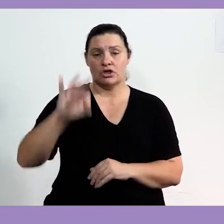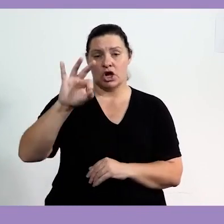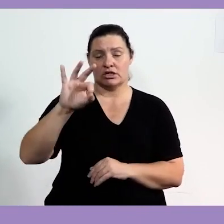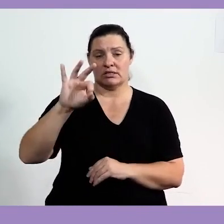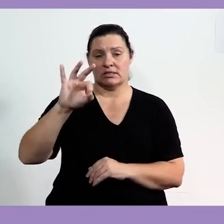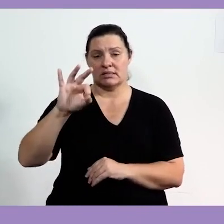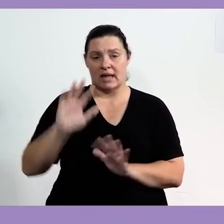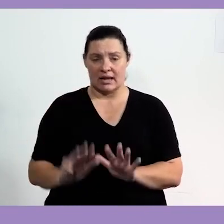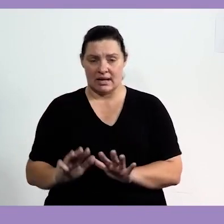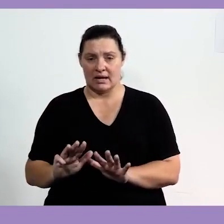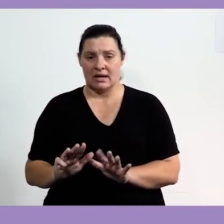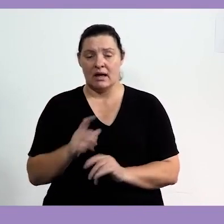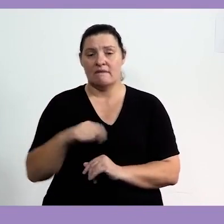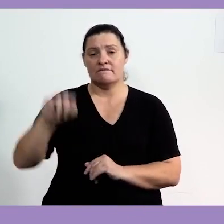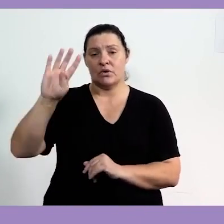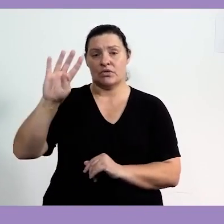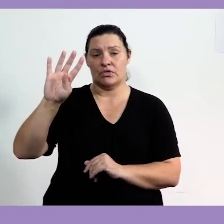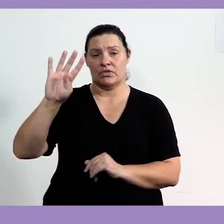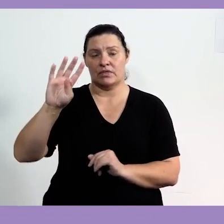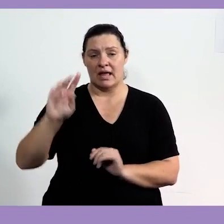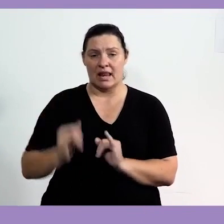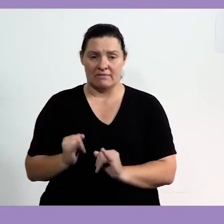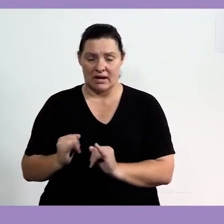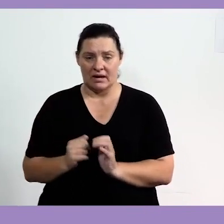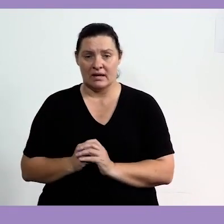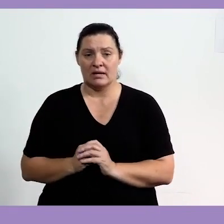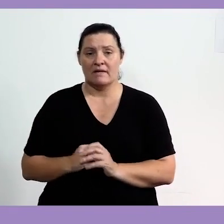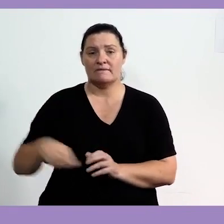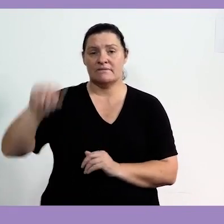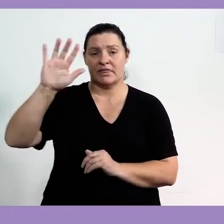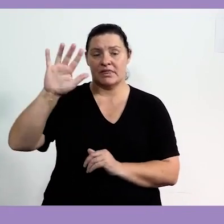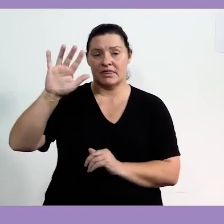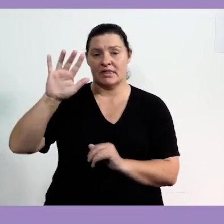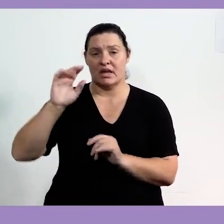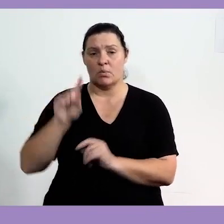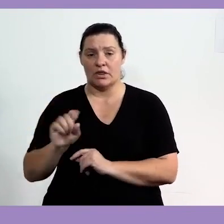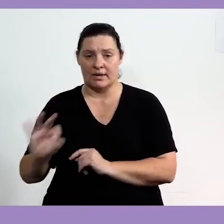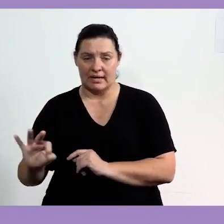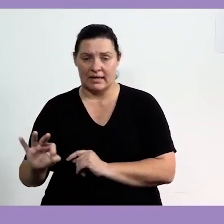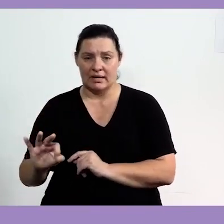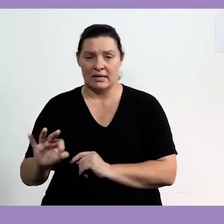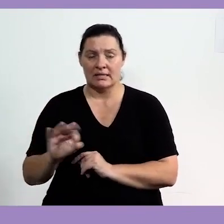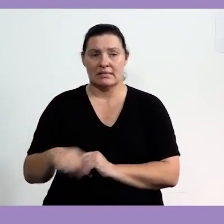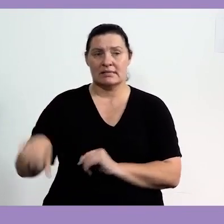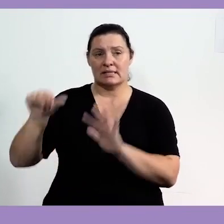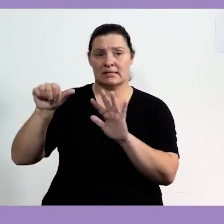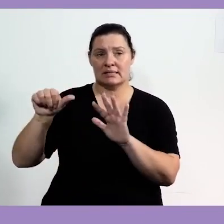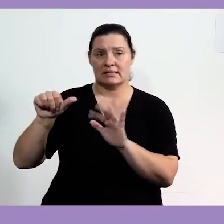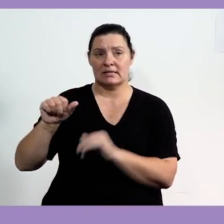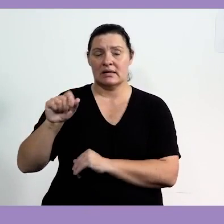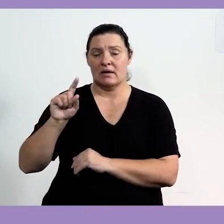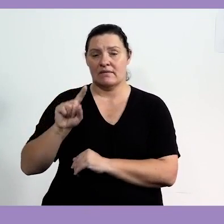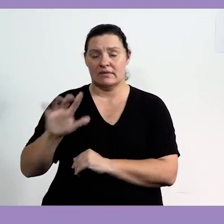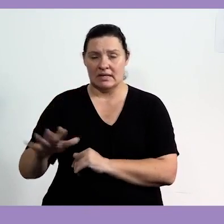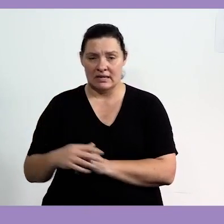7. The third one is 9. The fourth one is 11. The fifth is 13. The